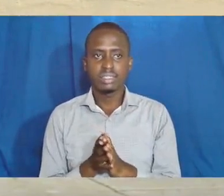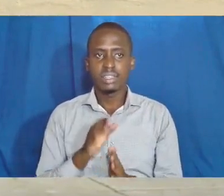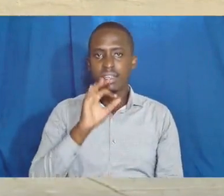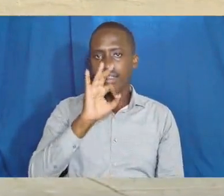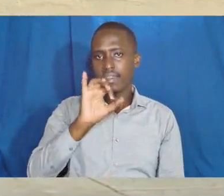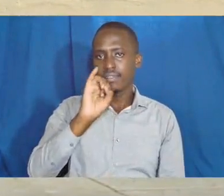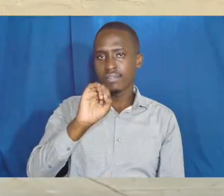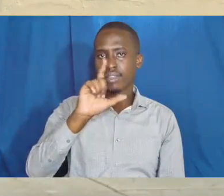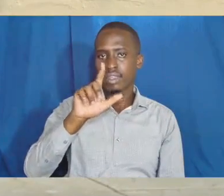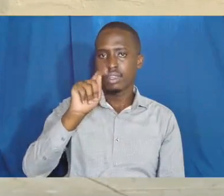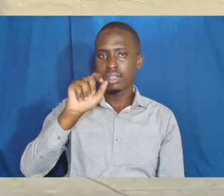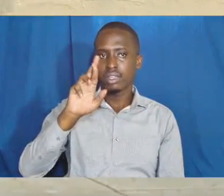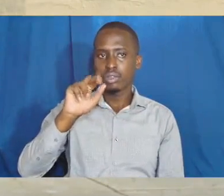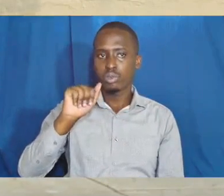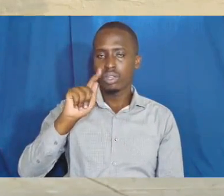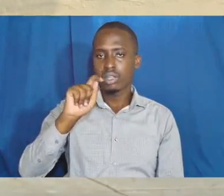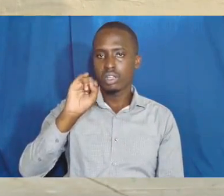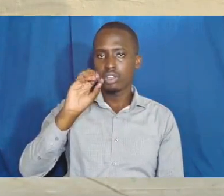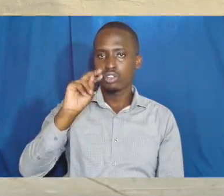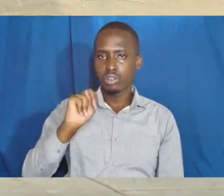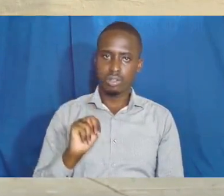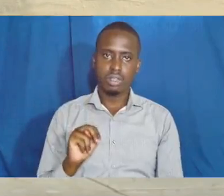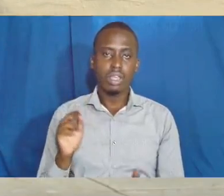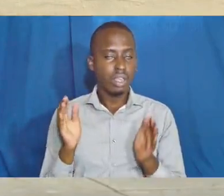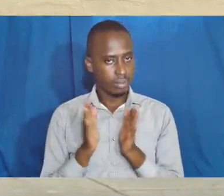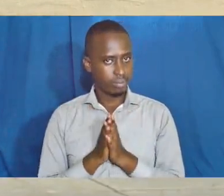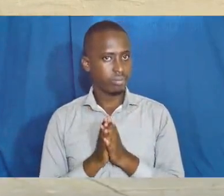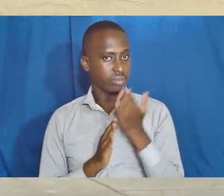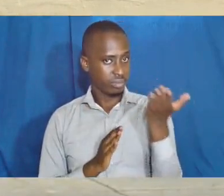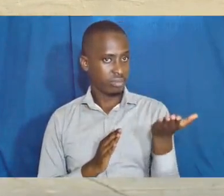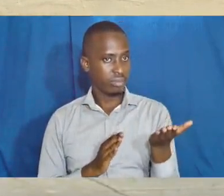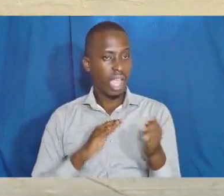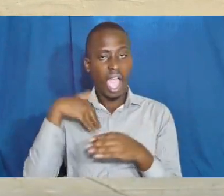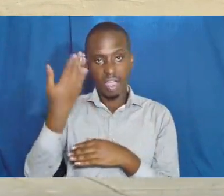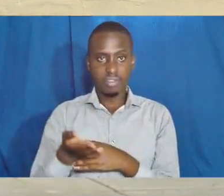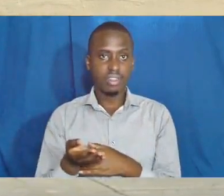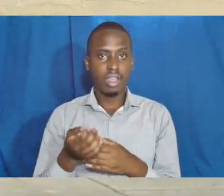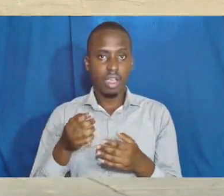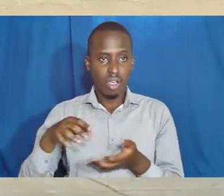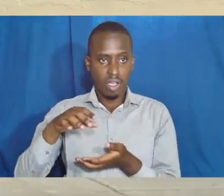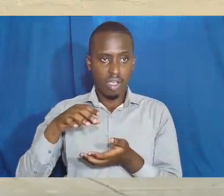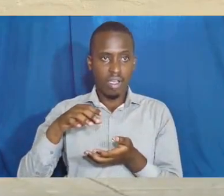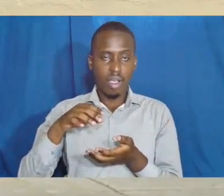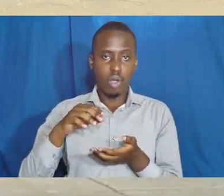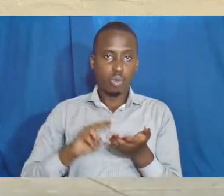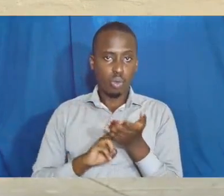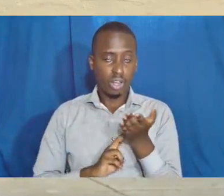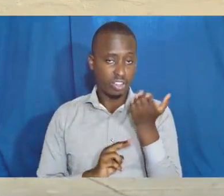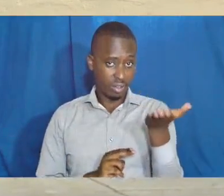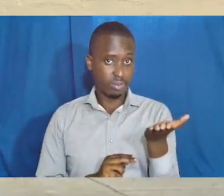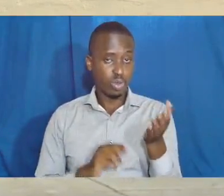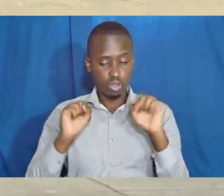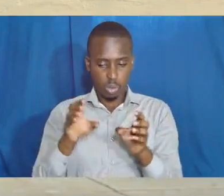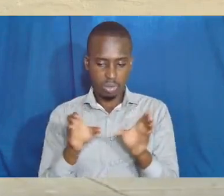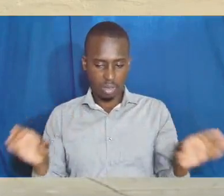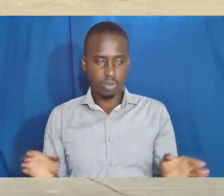filtration. You just filter, and then after filtering this, then you can easily